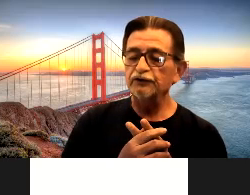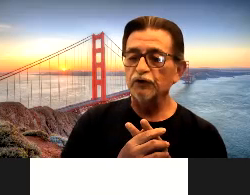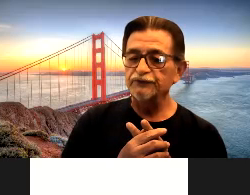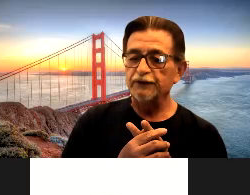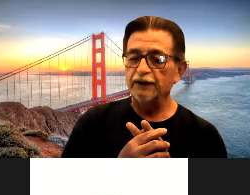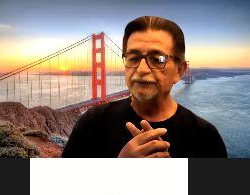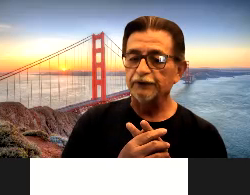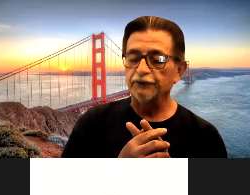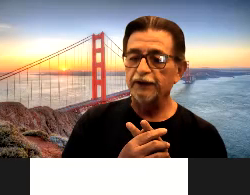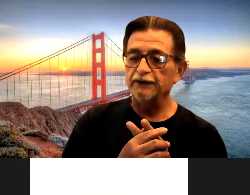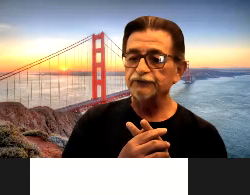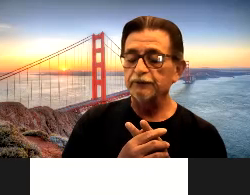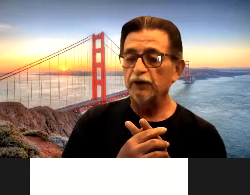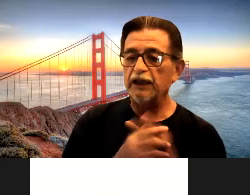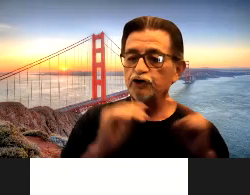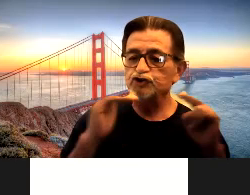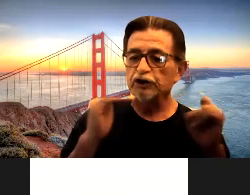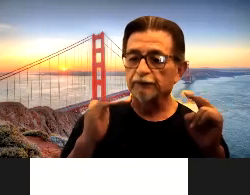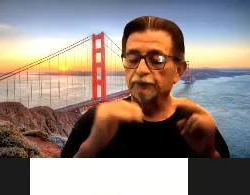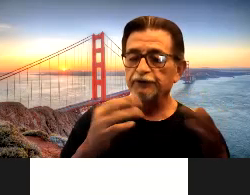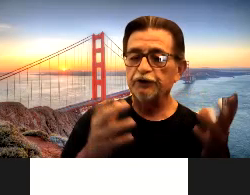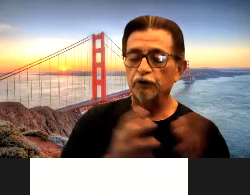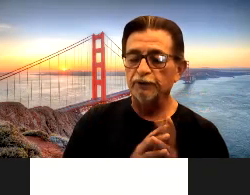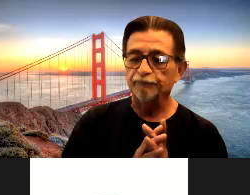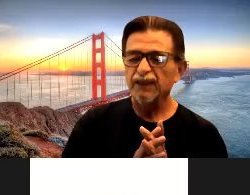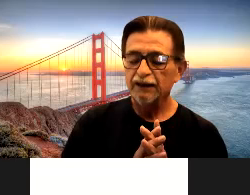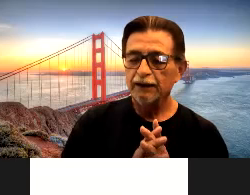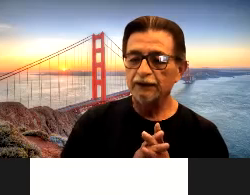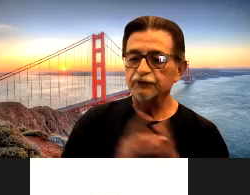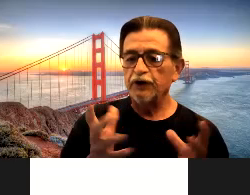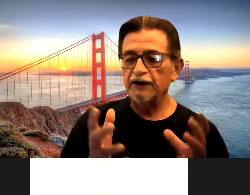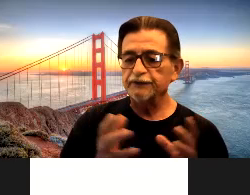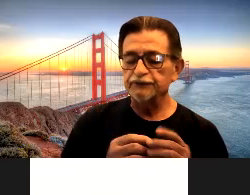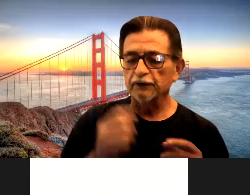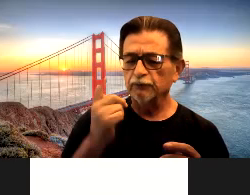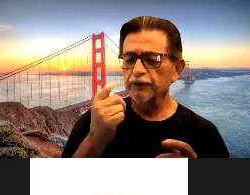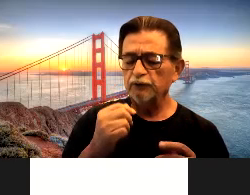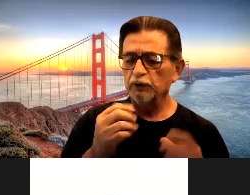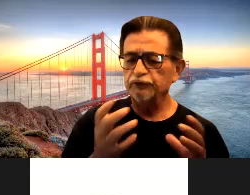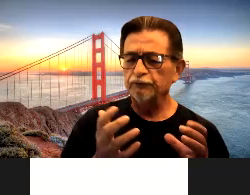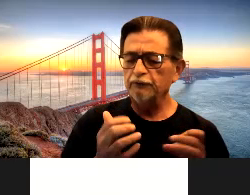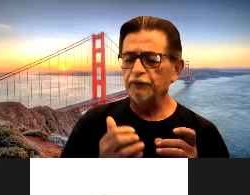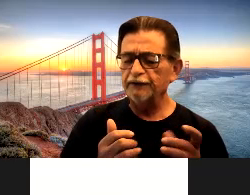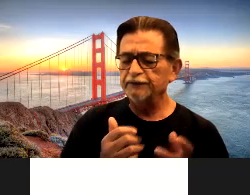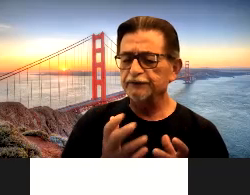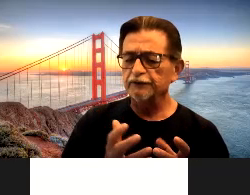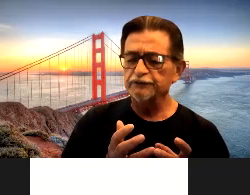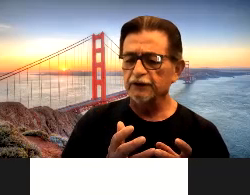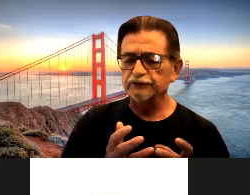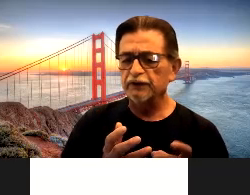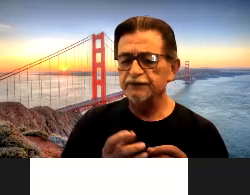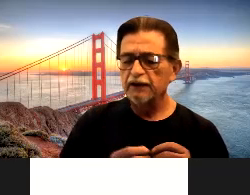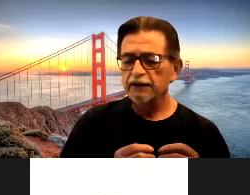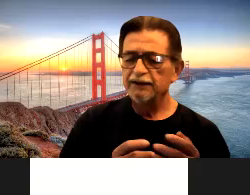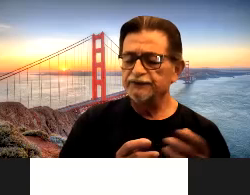lonely electron sitting out there in the S energy level in the orbit. And so you ask yourself, okay, well, to verify that it's going to